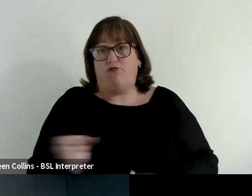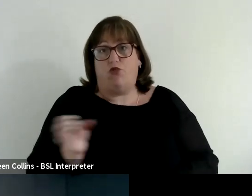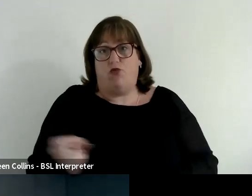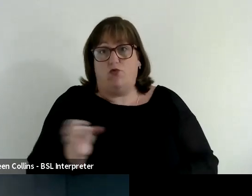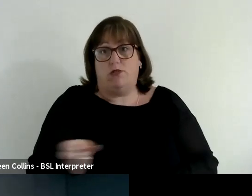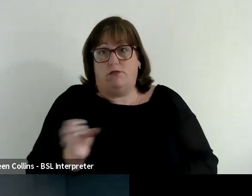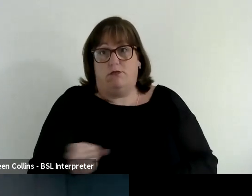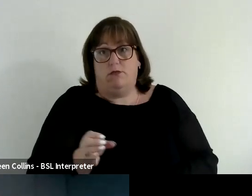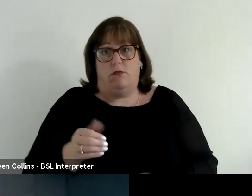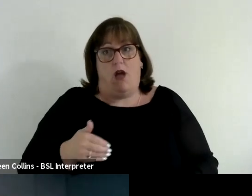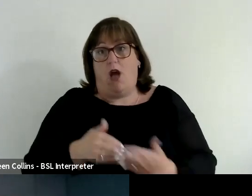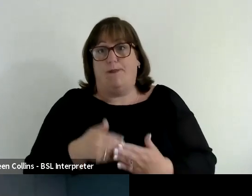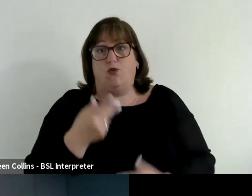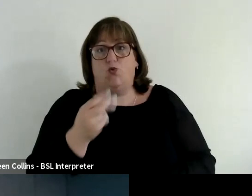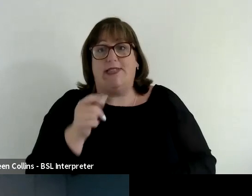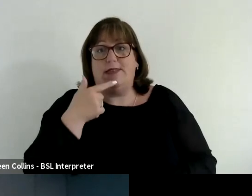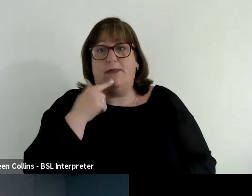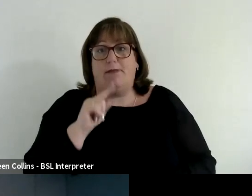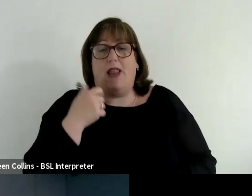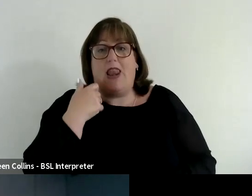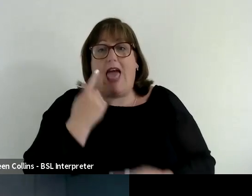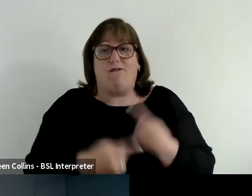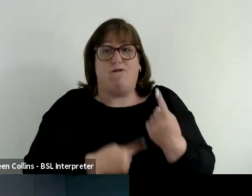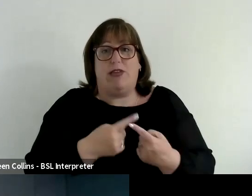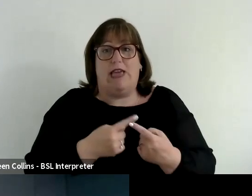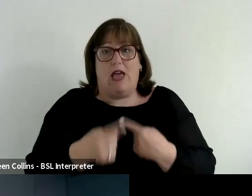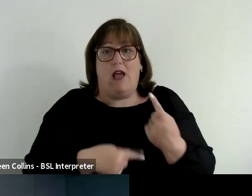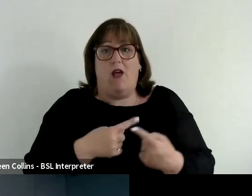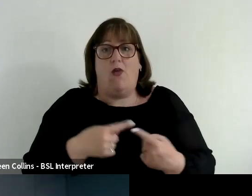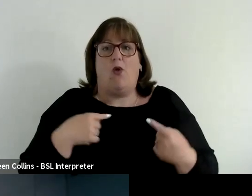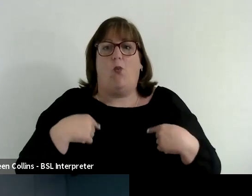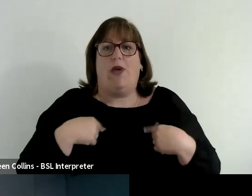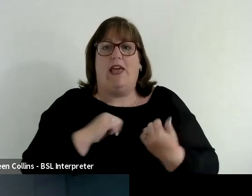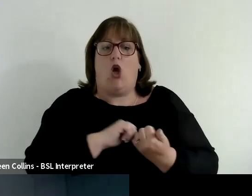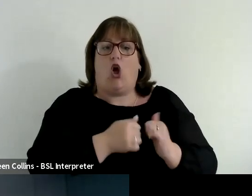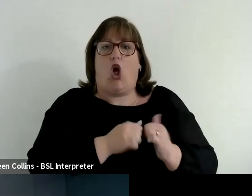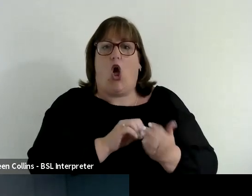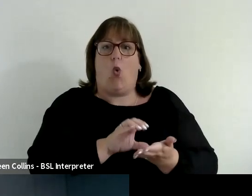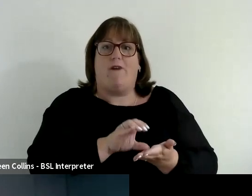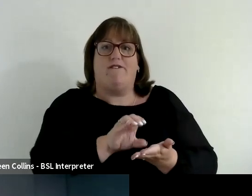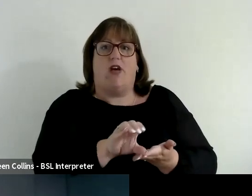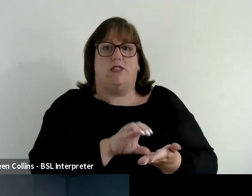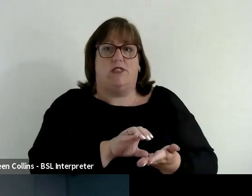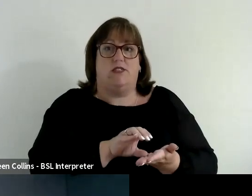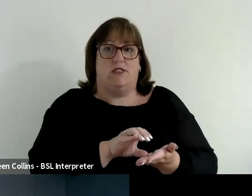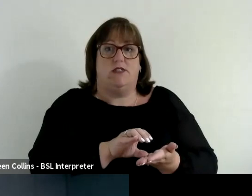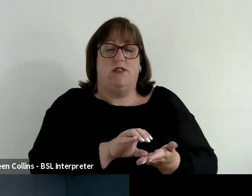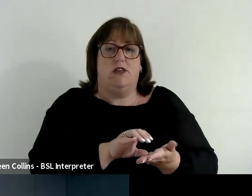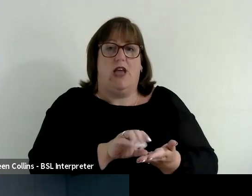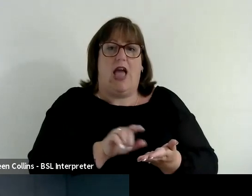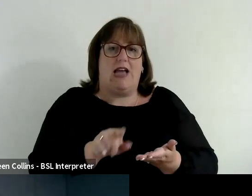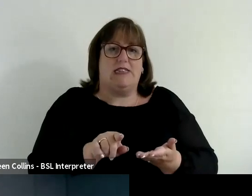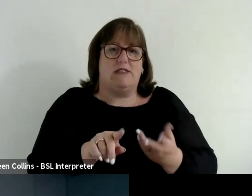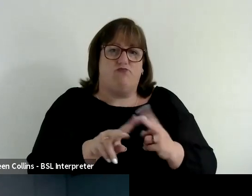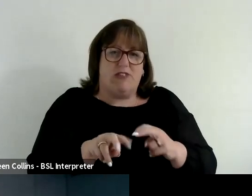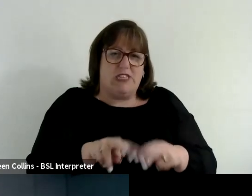then co-fund to go and work in independent production companies as researchers or production coordinators. And